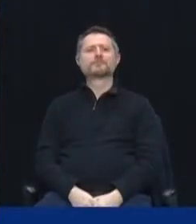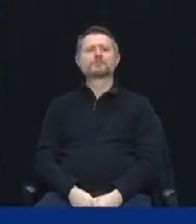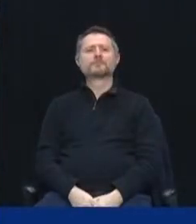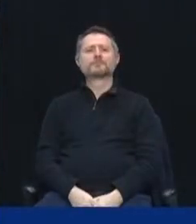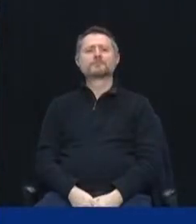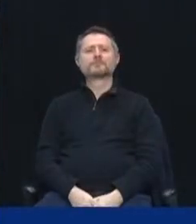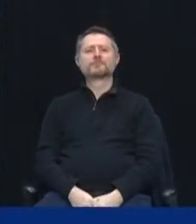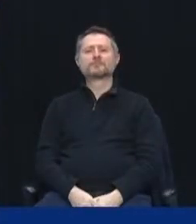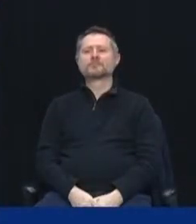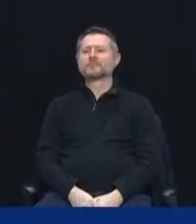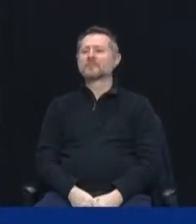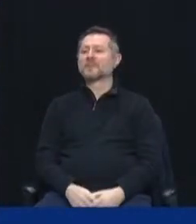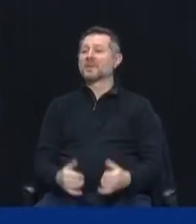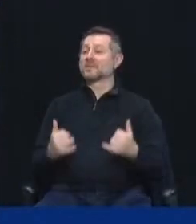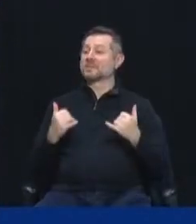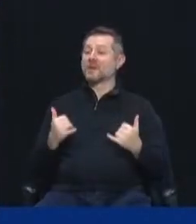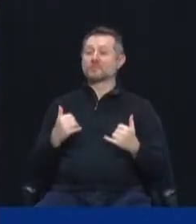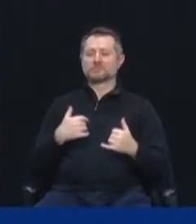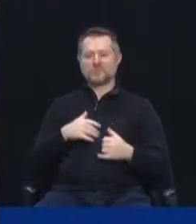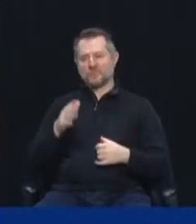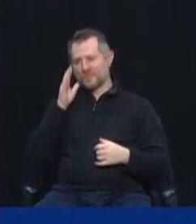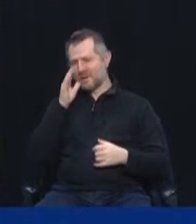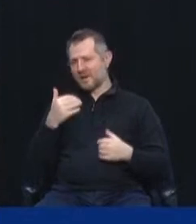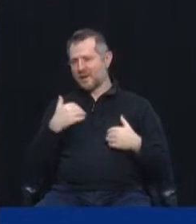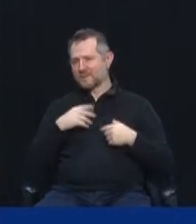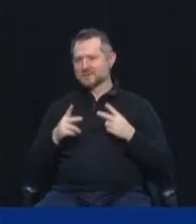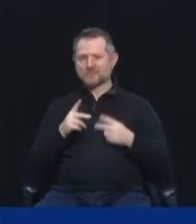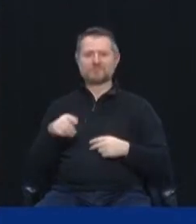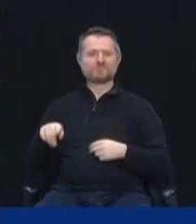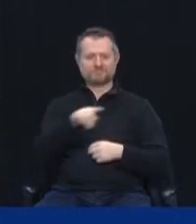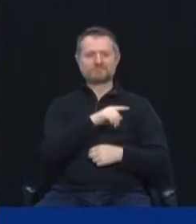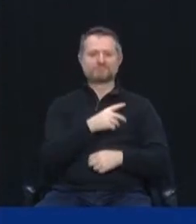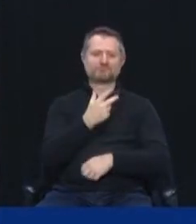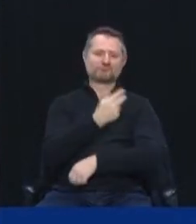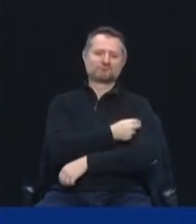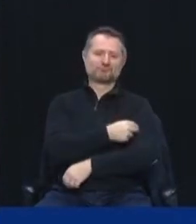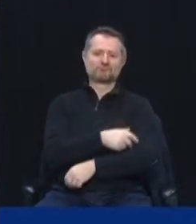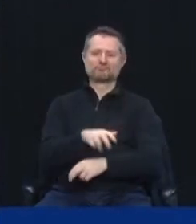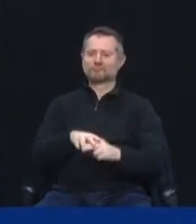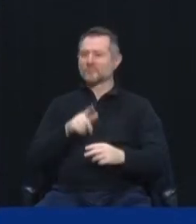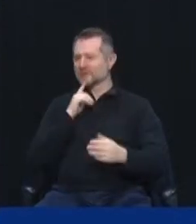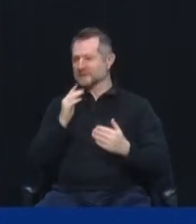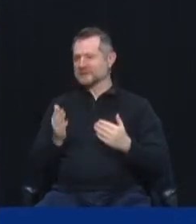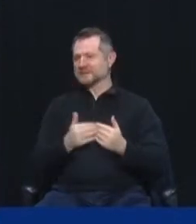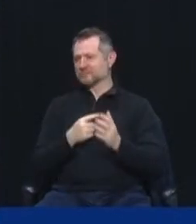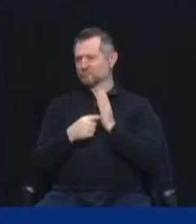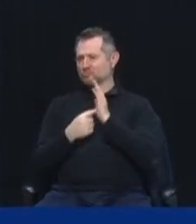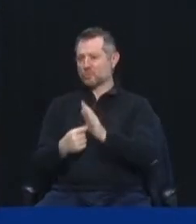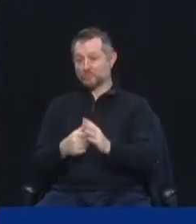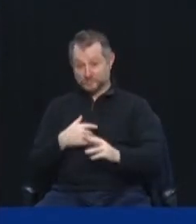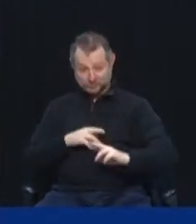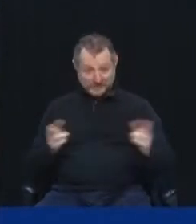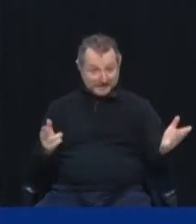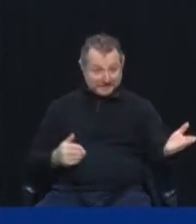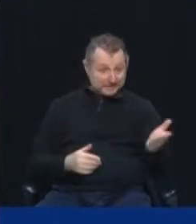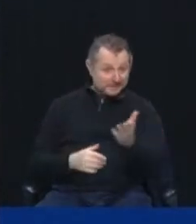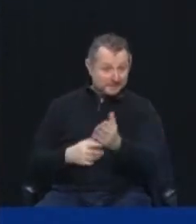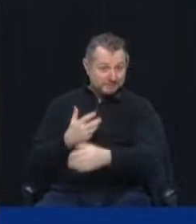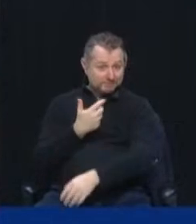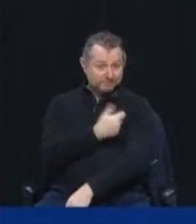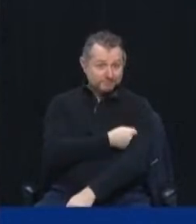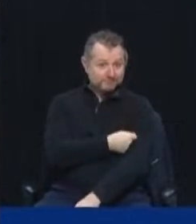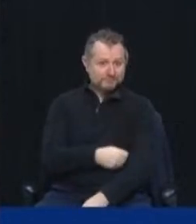And now we're going to have a couple of vaccine shots just to show how easy it is. Are you ready? Yes, I am. Now,